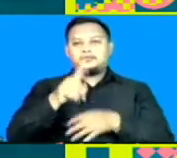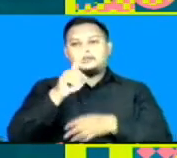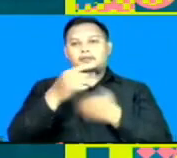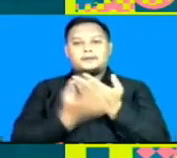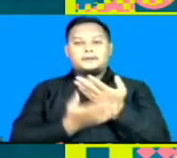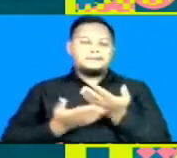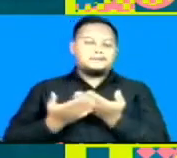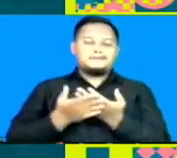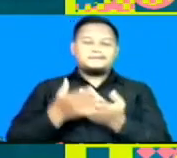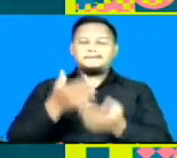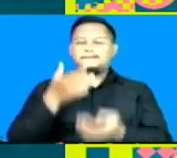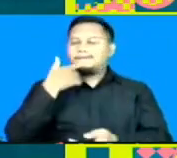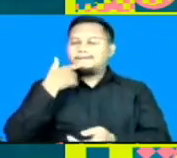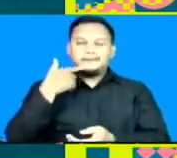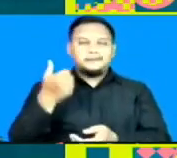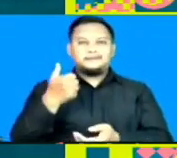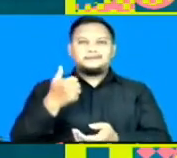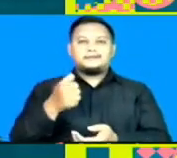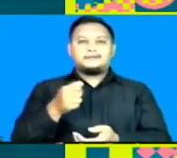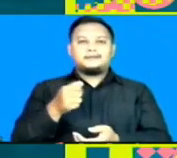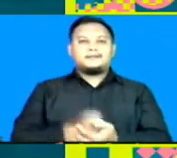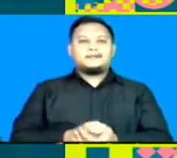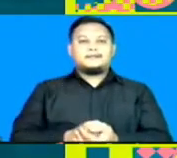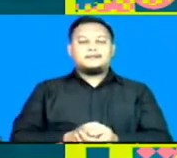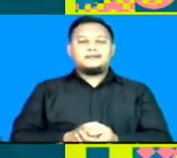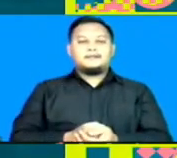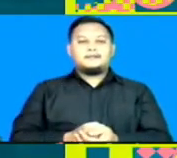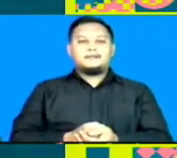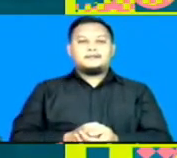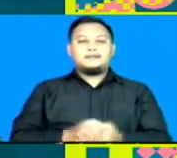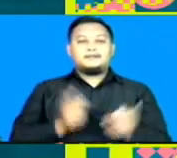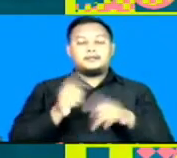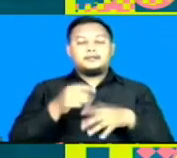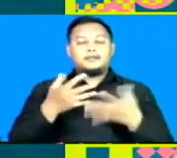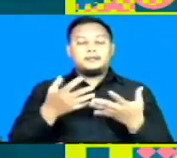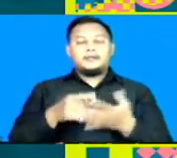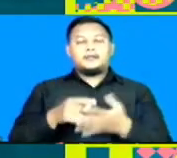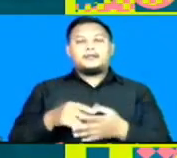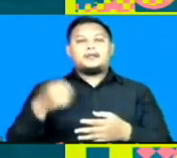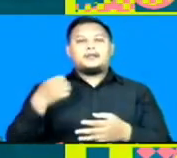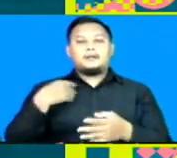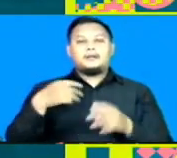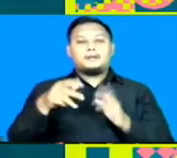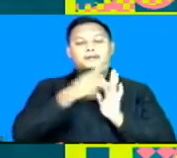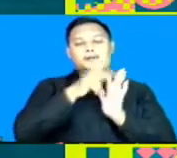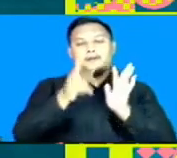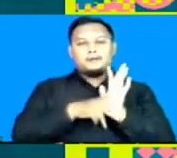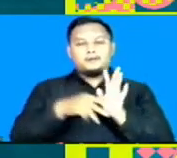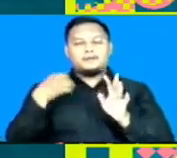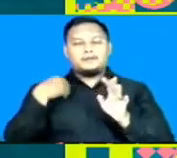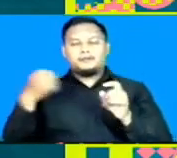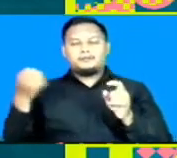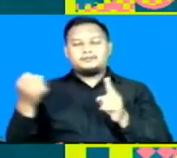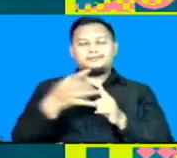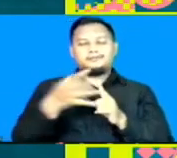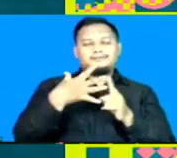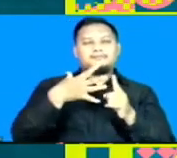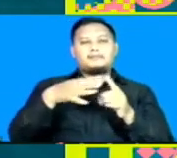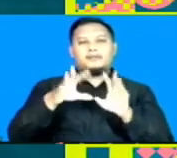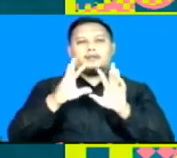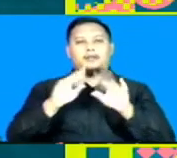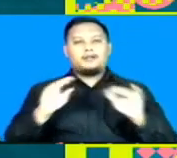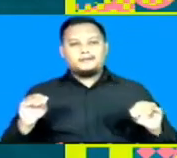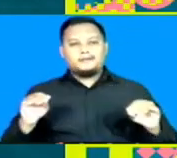programs, our work accident and death benefit programs apply the principle of Gotong Royong by sharing risk